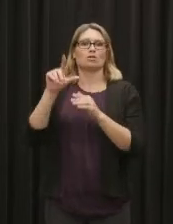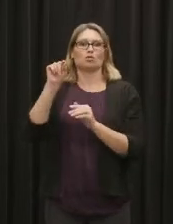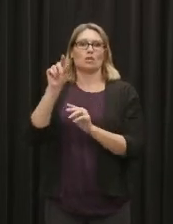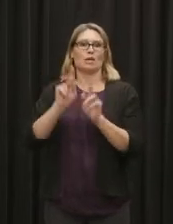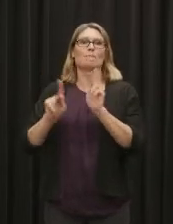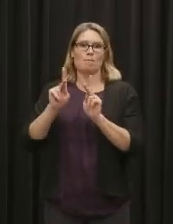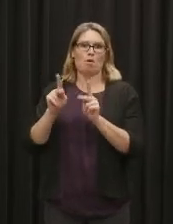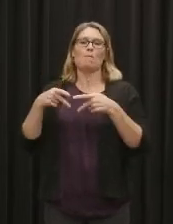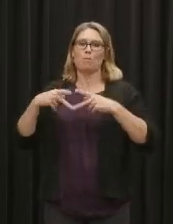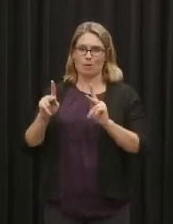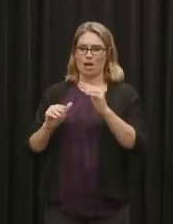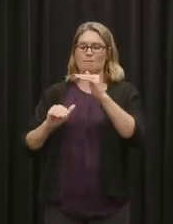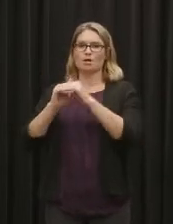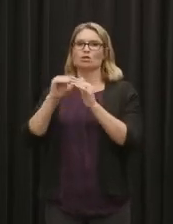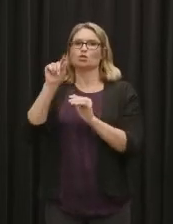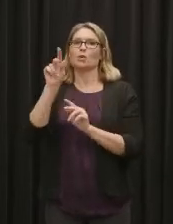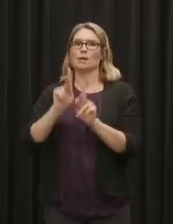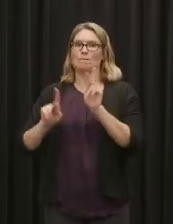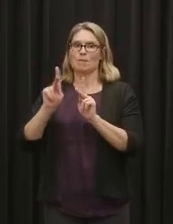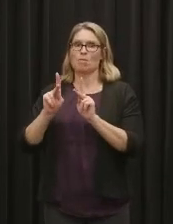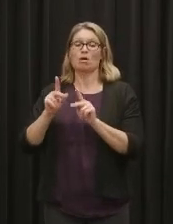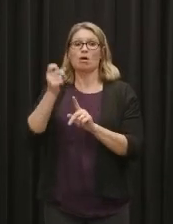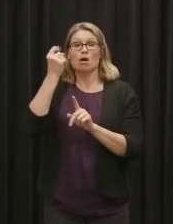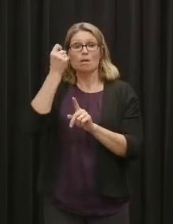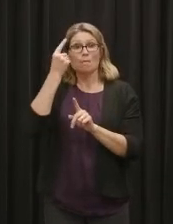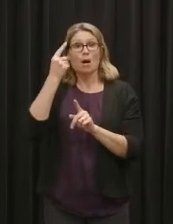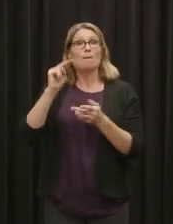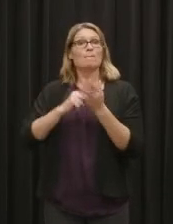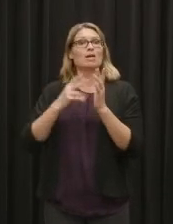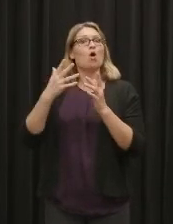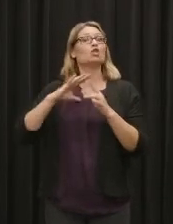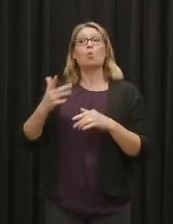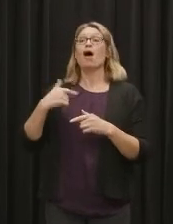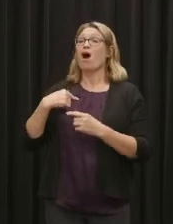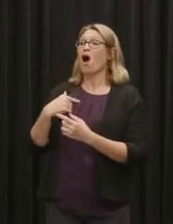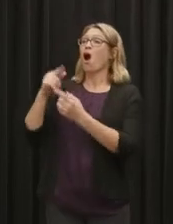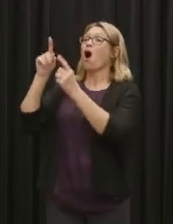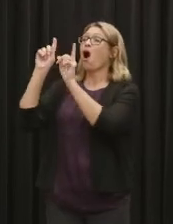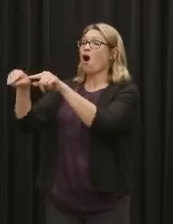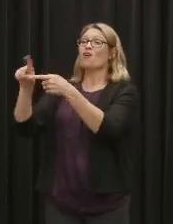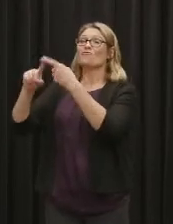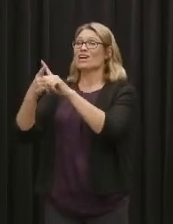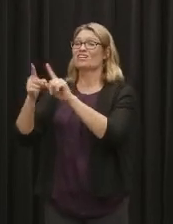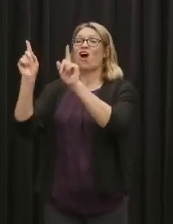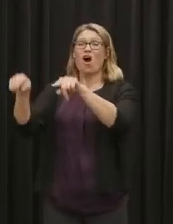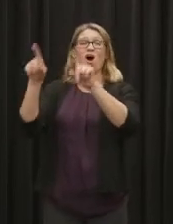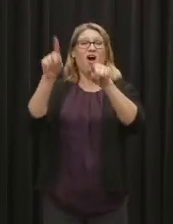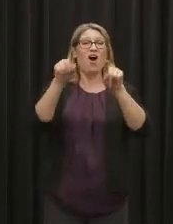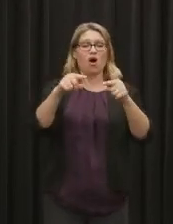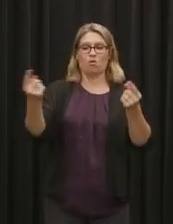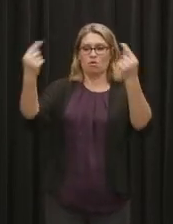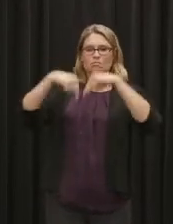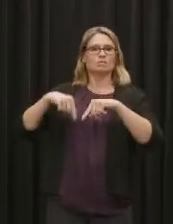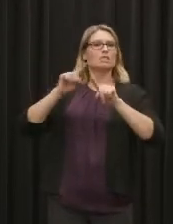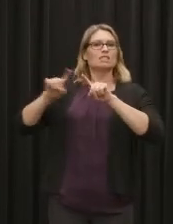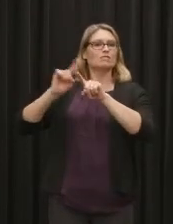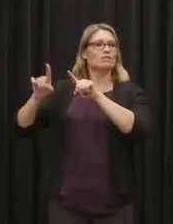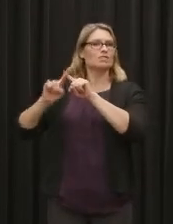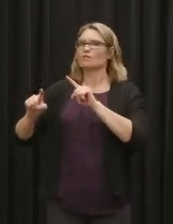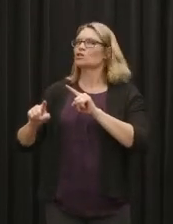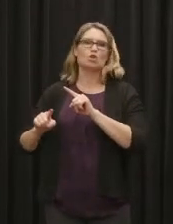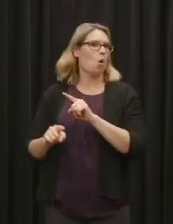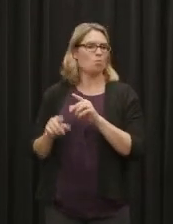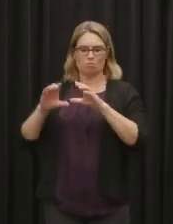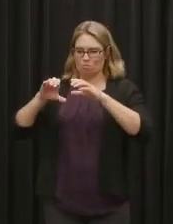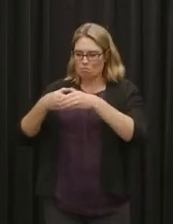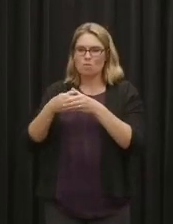are permitted, but it is important that these be limited to a consistent circle of close family and friends. Everyone should aim